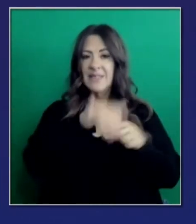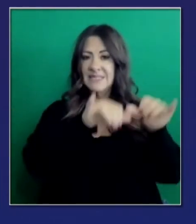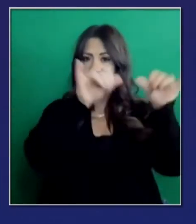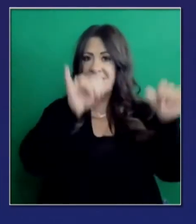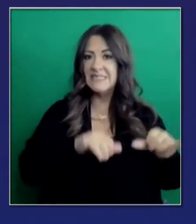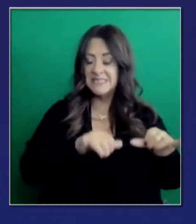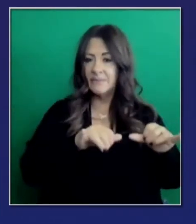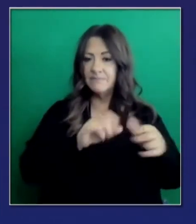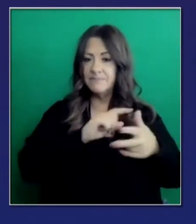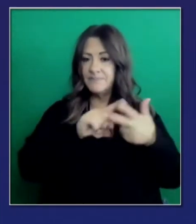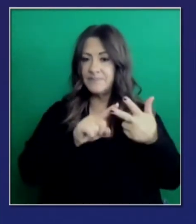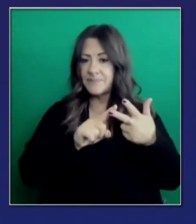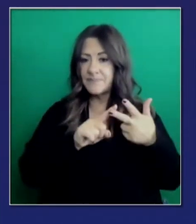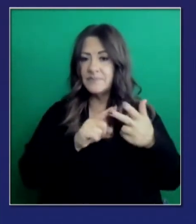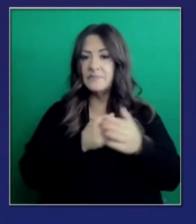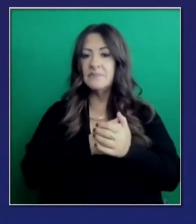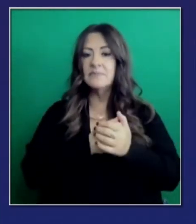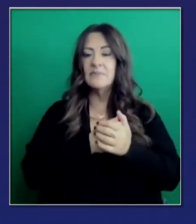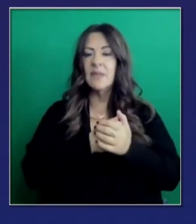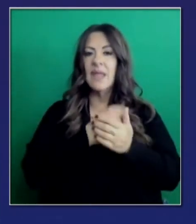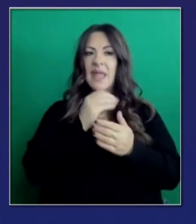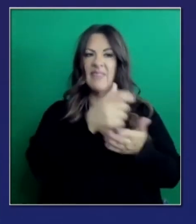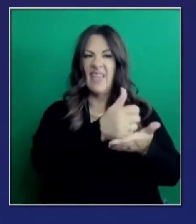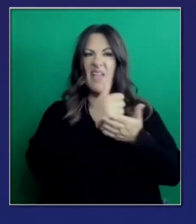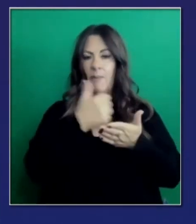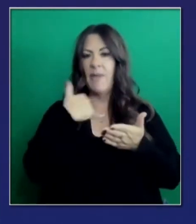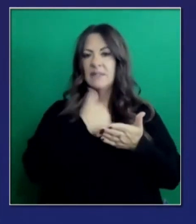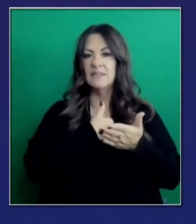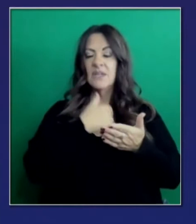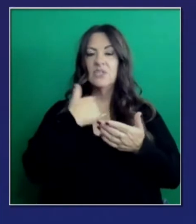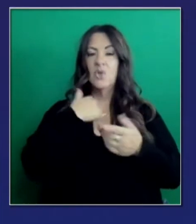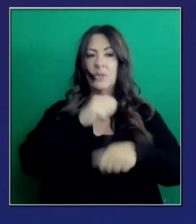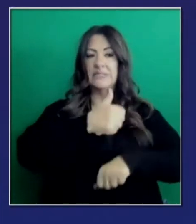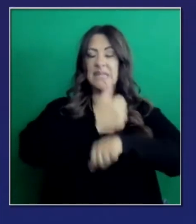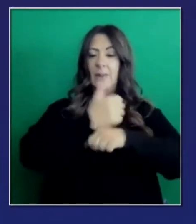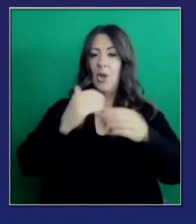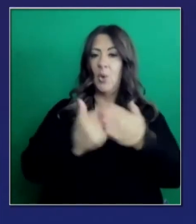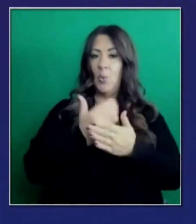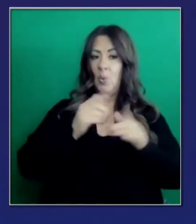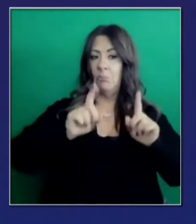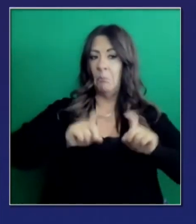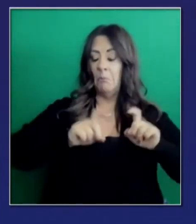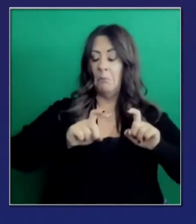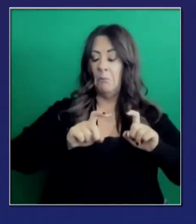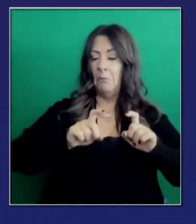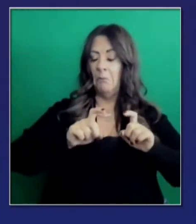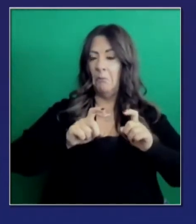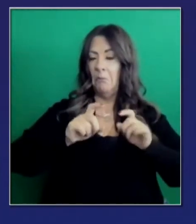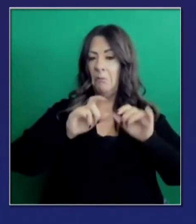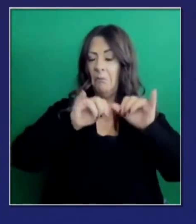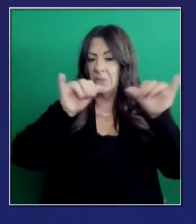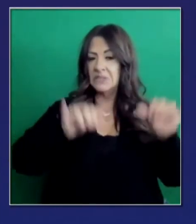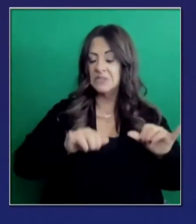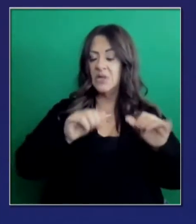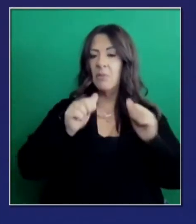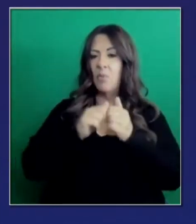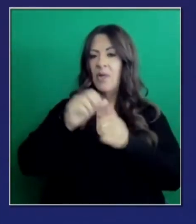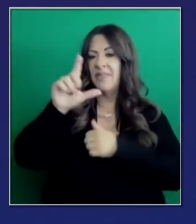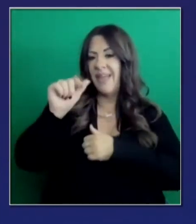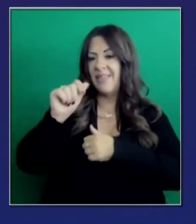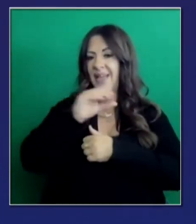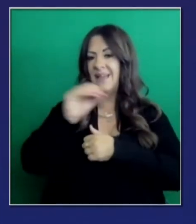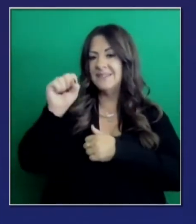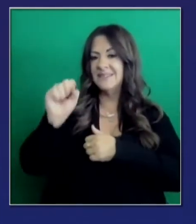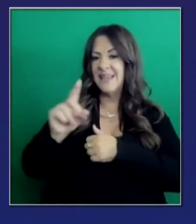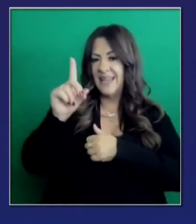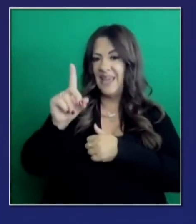in LA and San Diego. They started allowing individuals 65 and over, again, with the prioritization of the cohorts we just